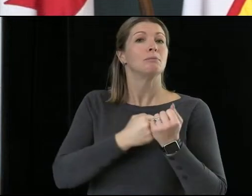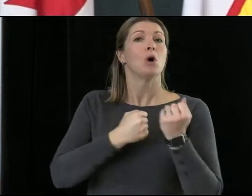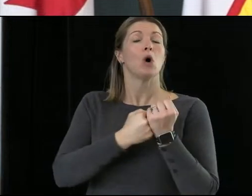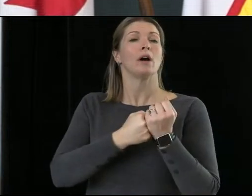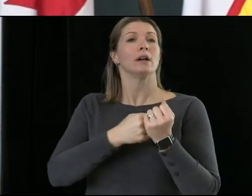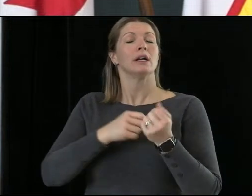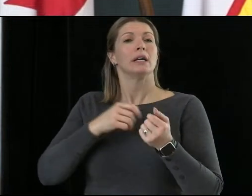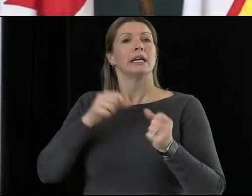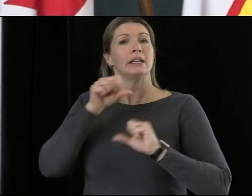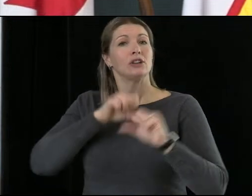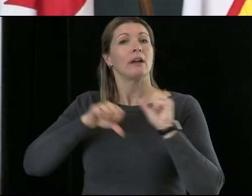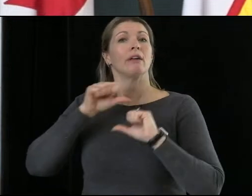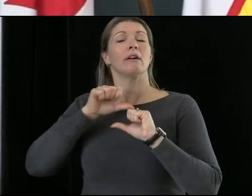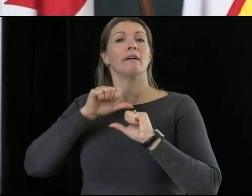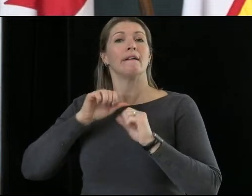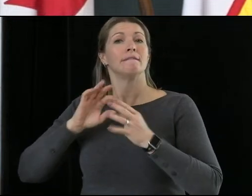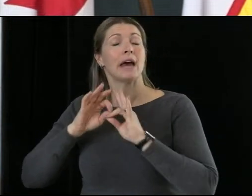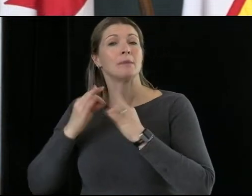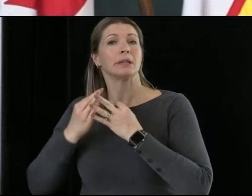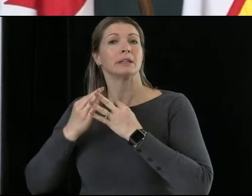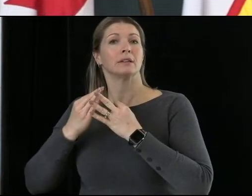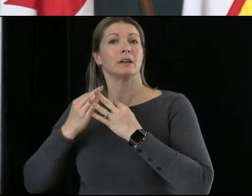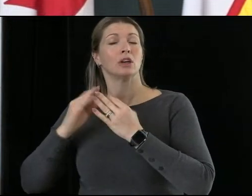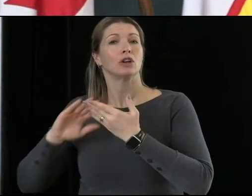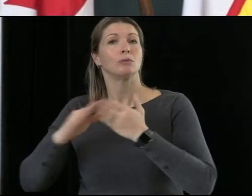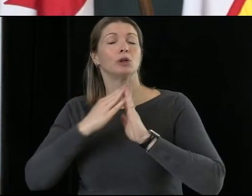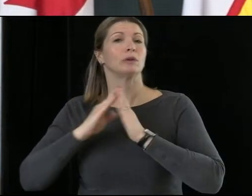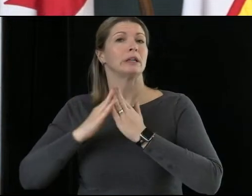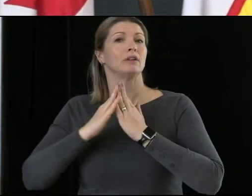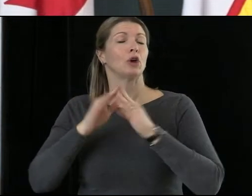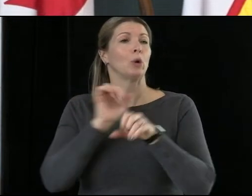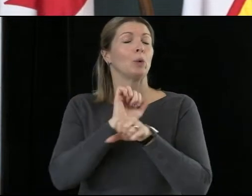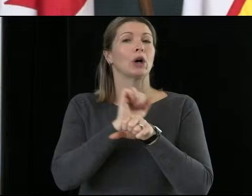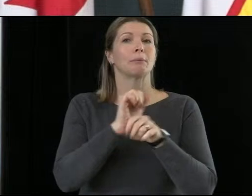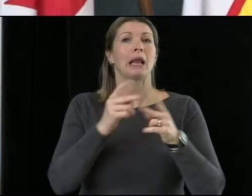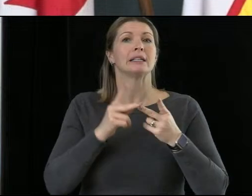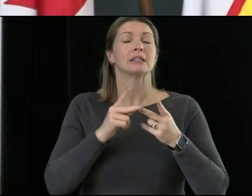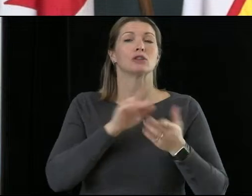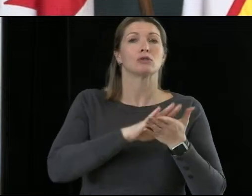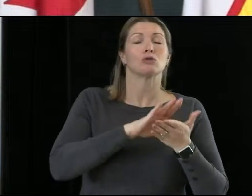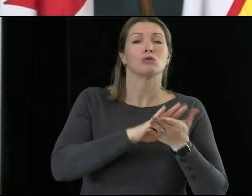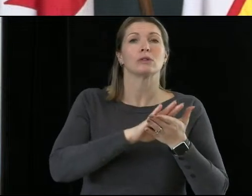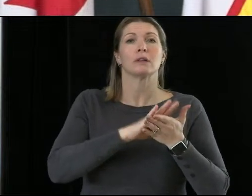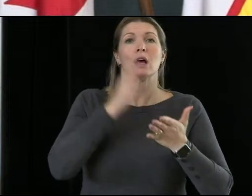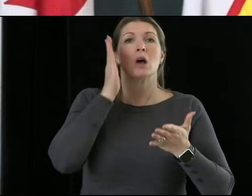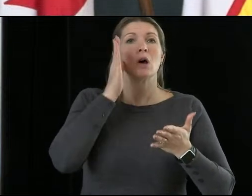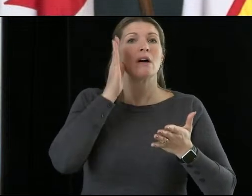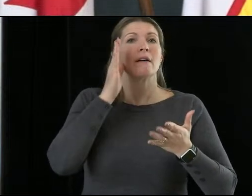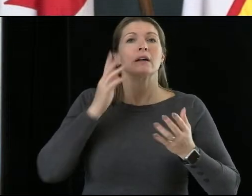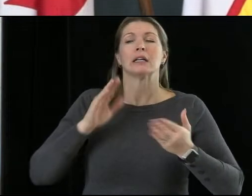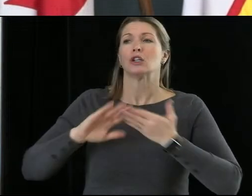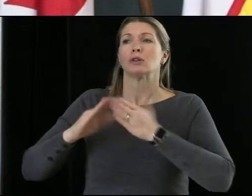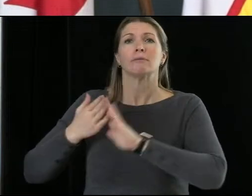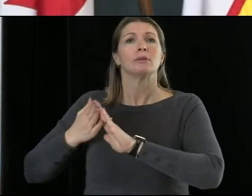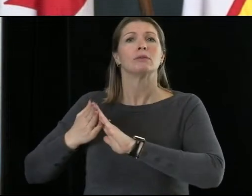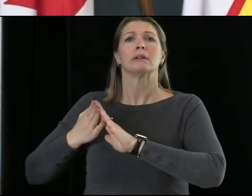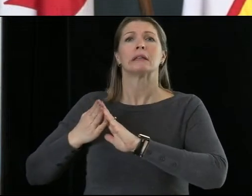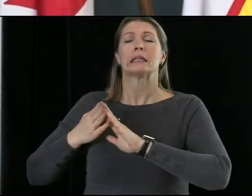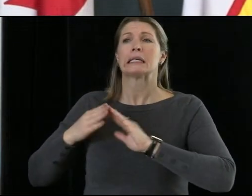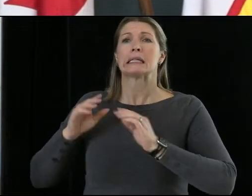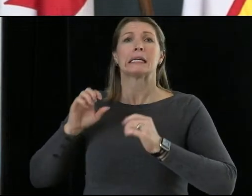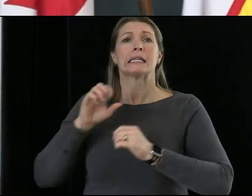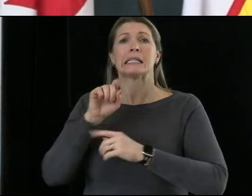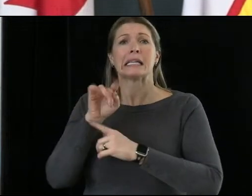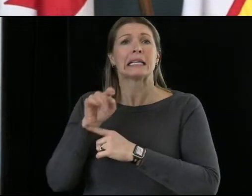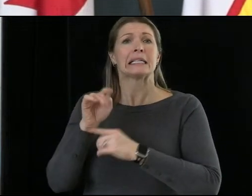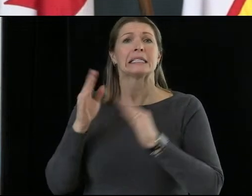relationships, families, communities, neighborhoods, workplaces, schools, villages, cities, and towns,